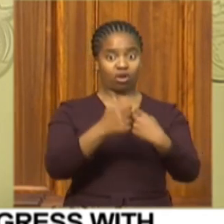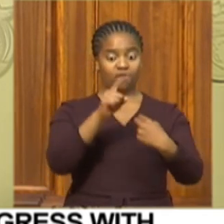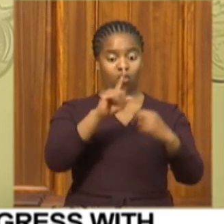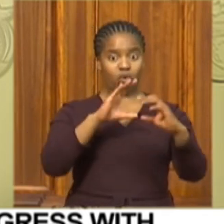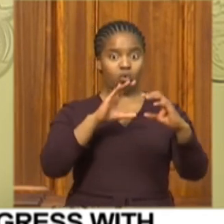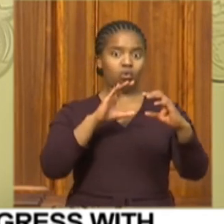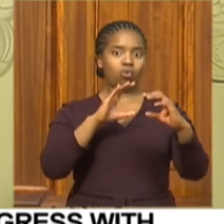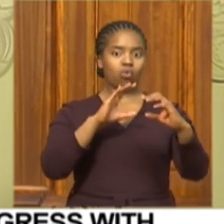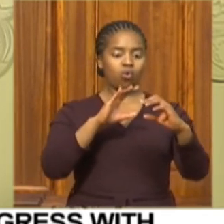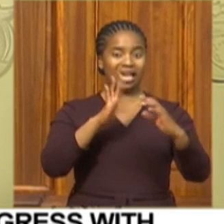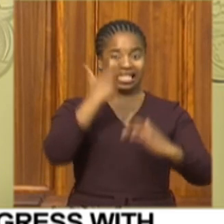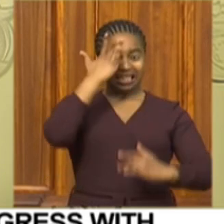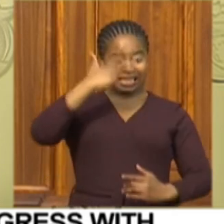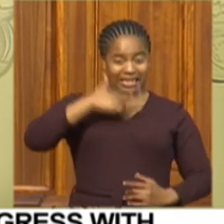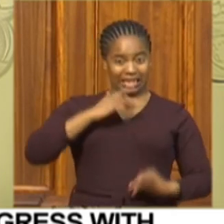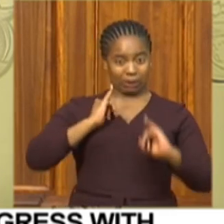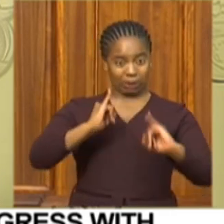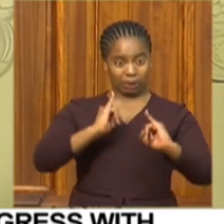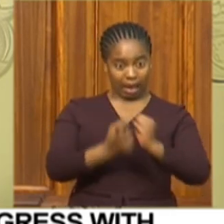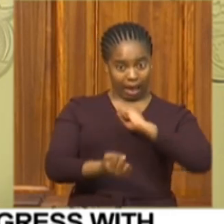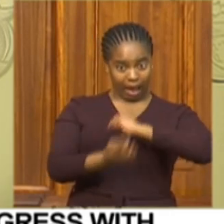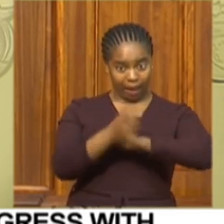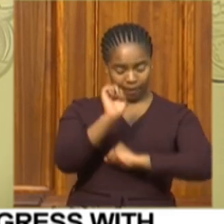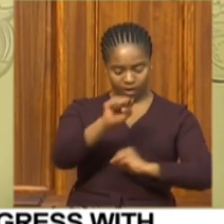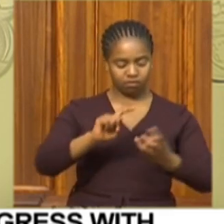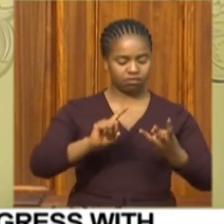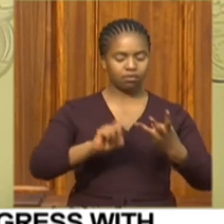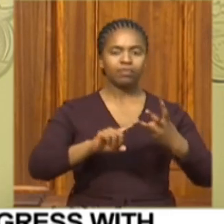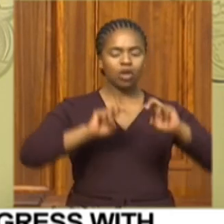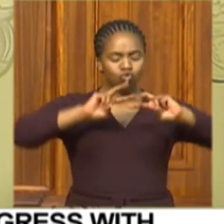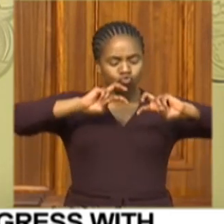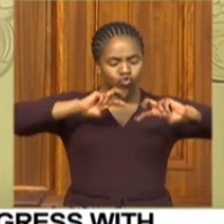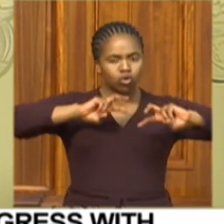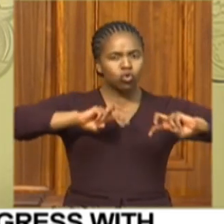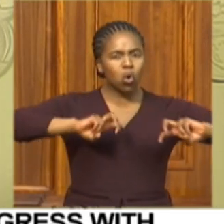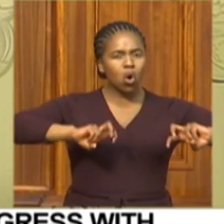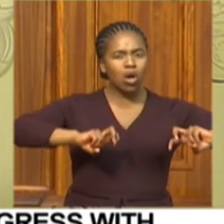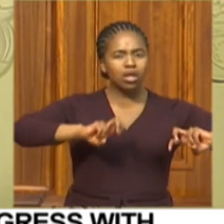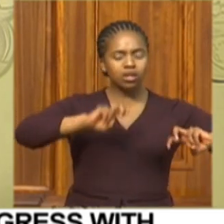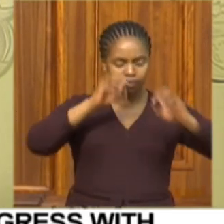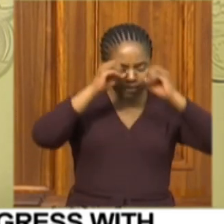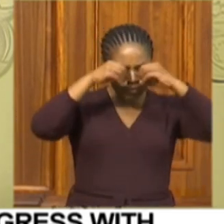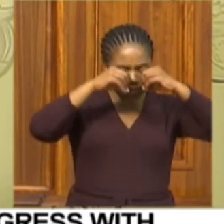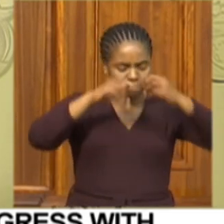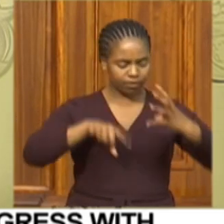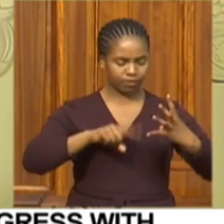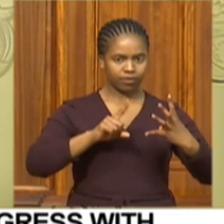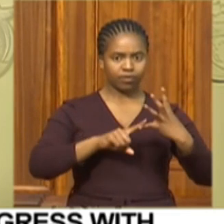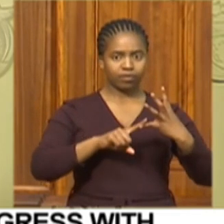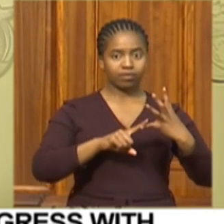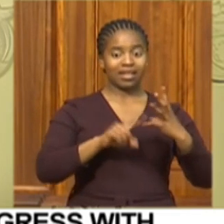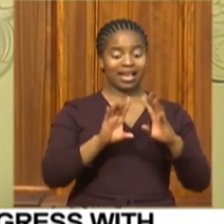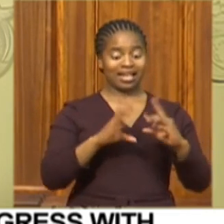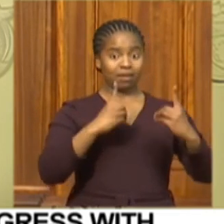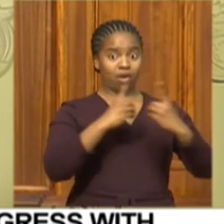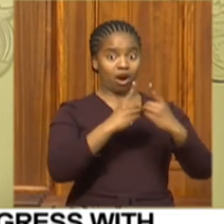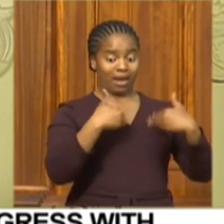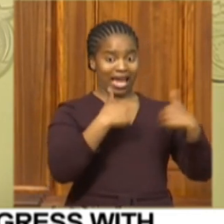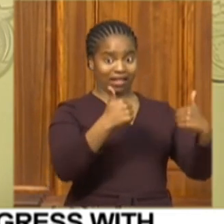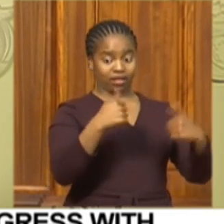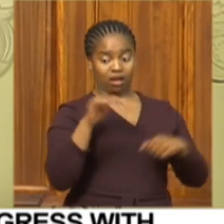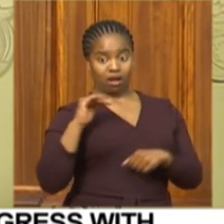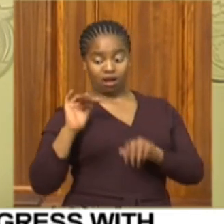Communicable Diseases, Medical Research Council, and the Ministerial Advisory Committee, who continue to